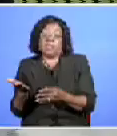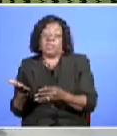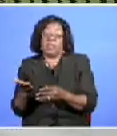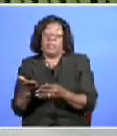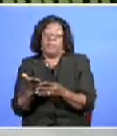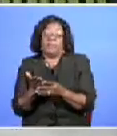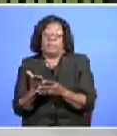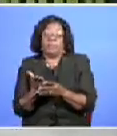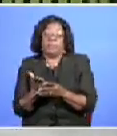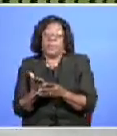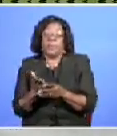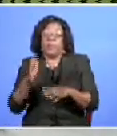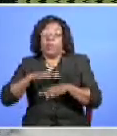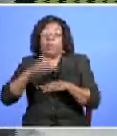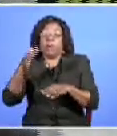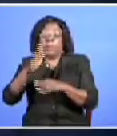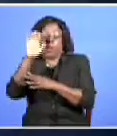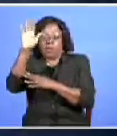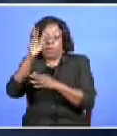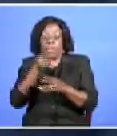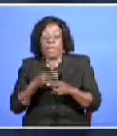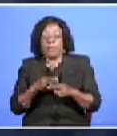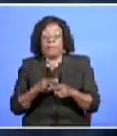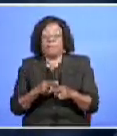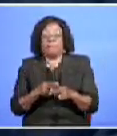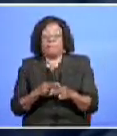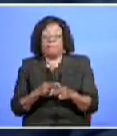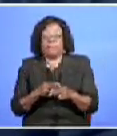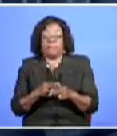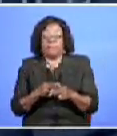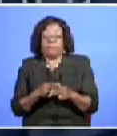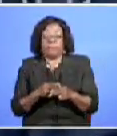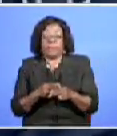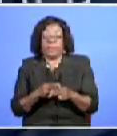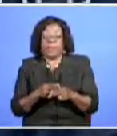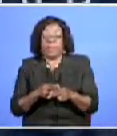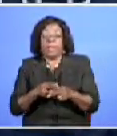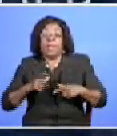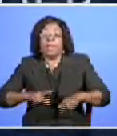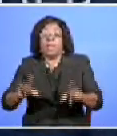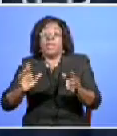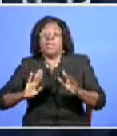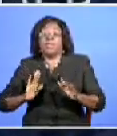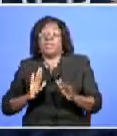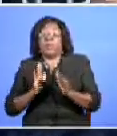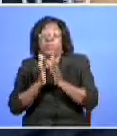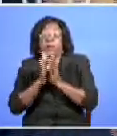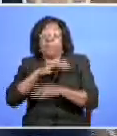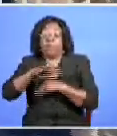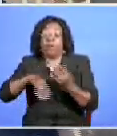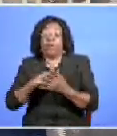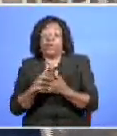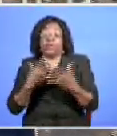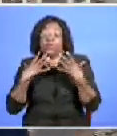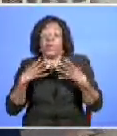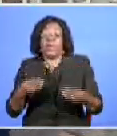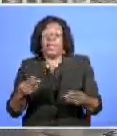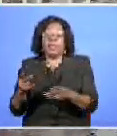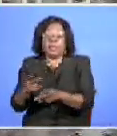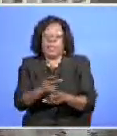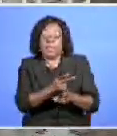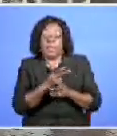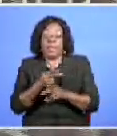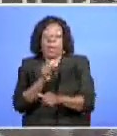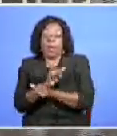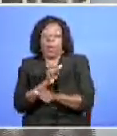you, to call upon your name. The leaders must pray for all those who are healthcare workers on the front line of caring for those